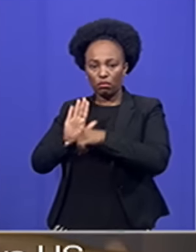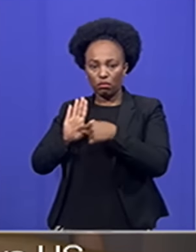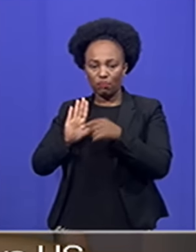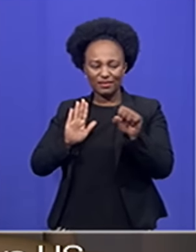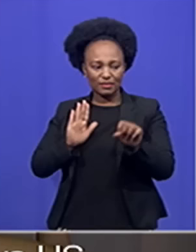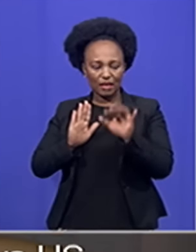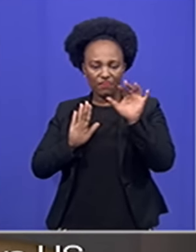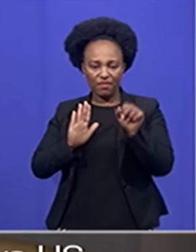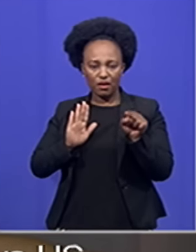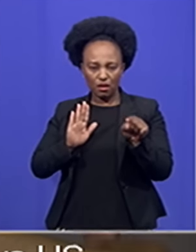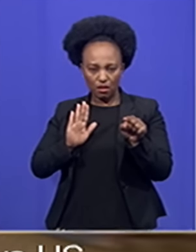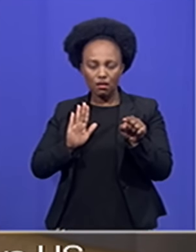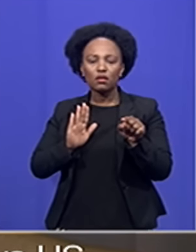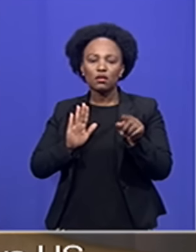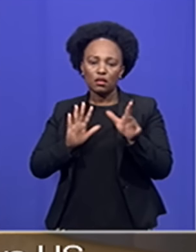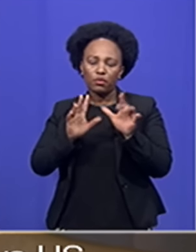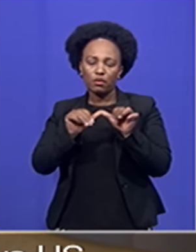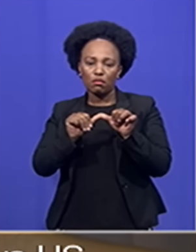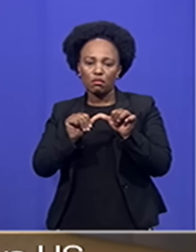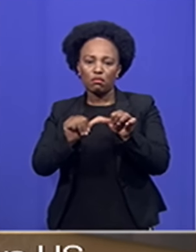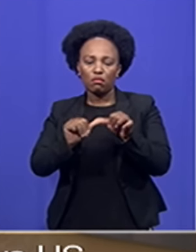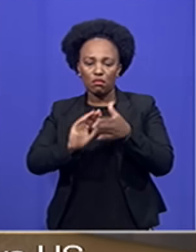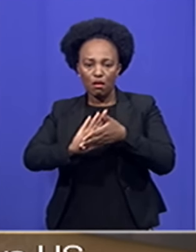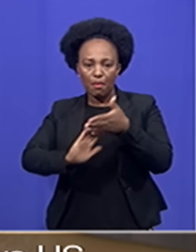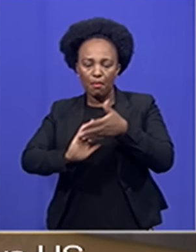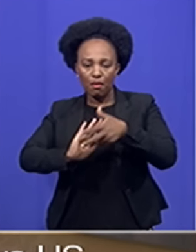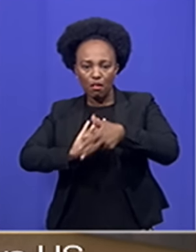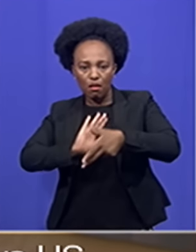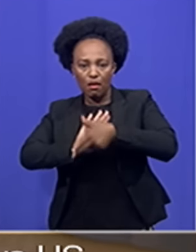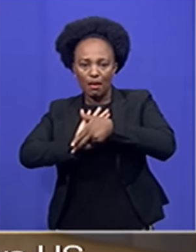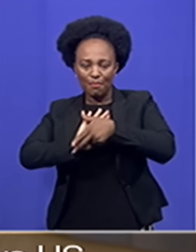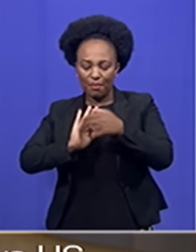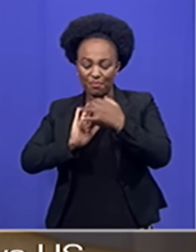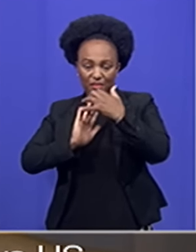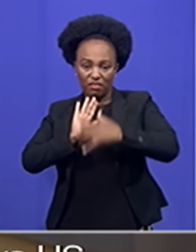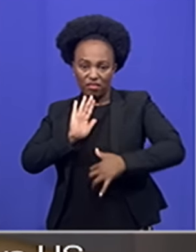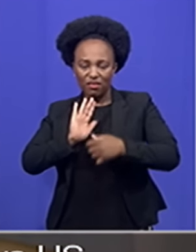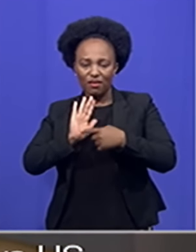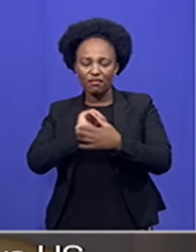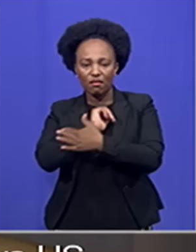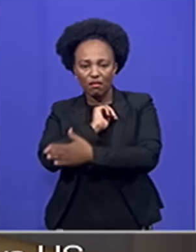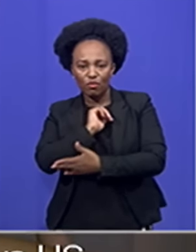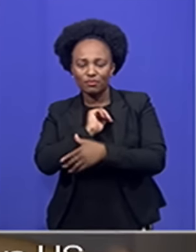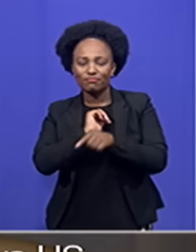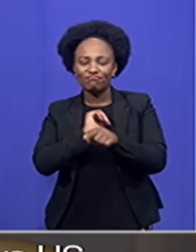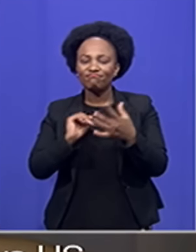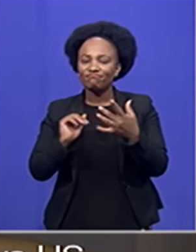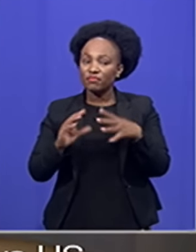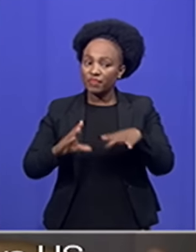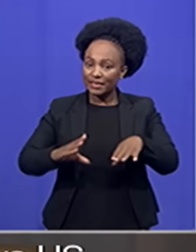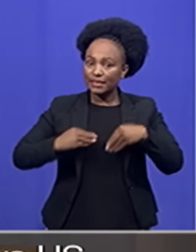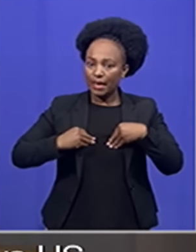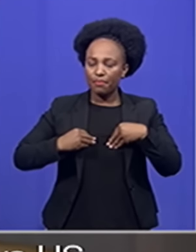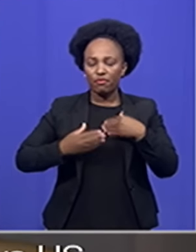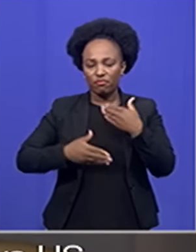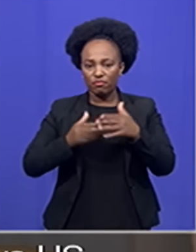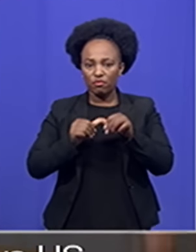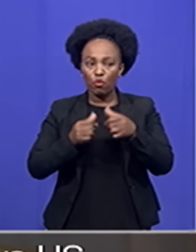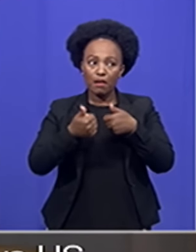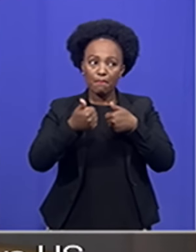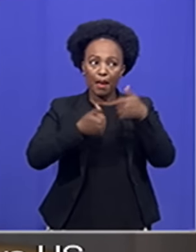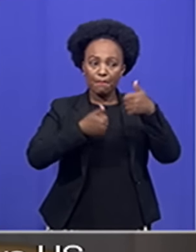Borwa e di tsweletsa go pele le gore baetapele ka moka mo dinageng ba tshwana ke gore ba dietse ba boela ko malapeng